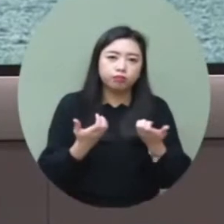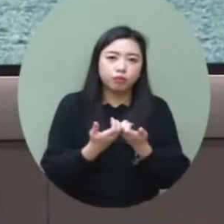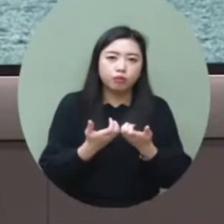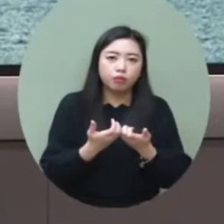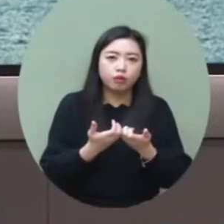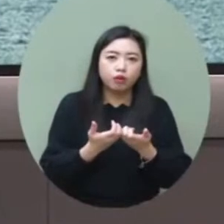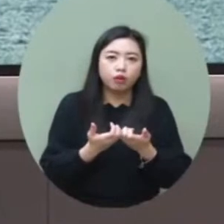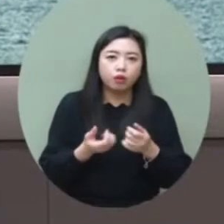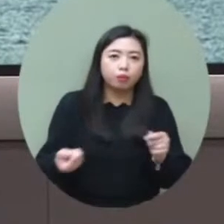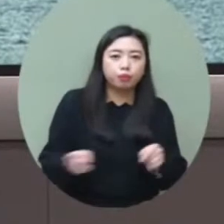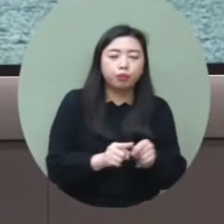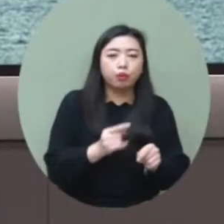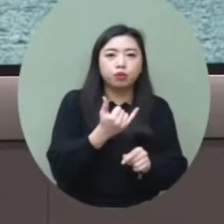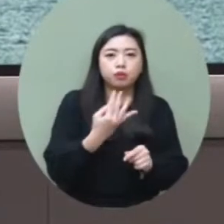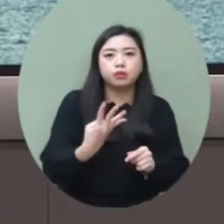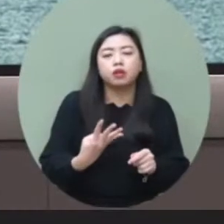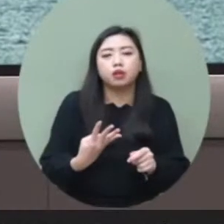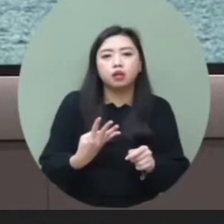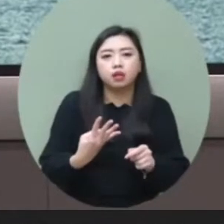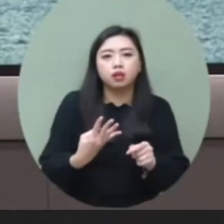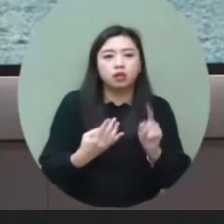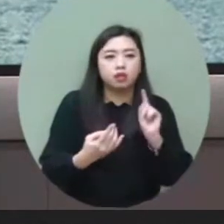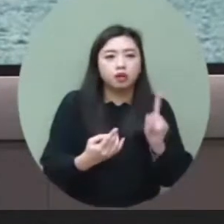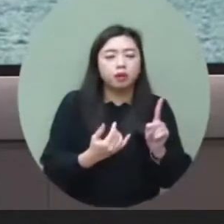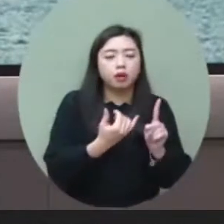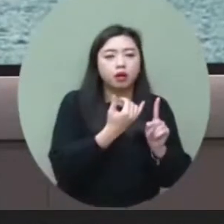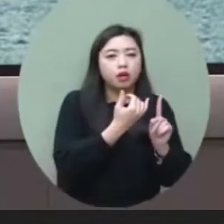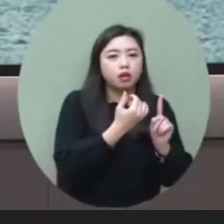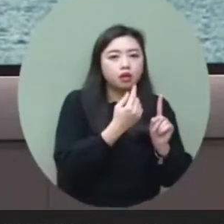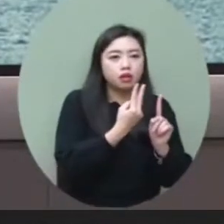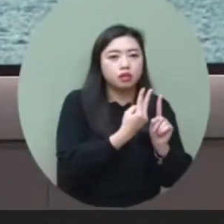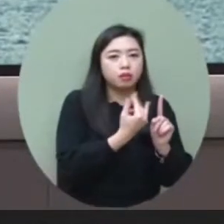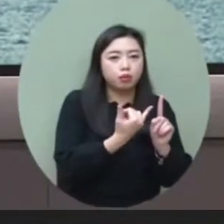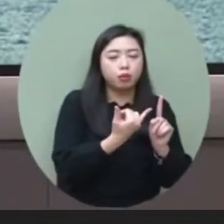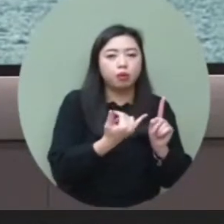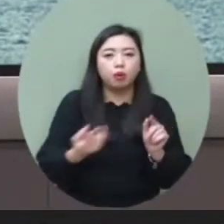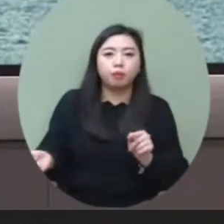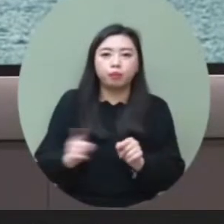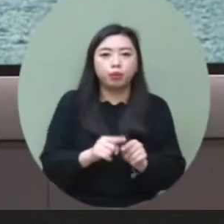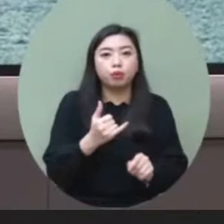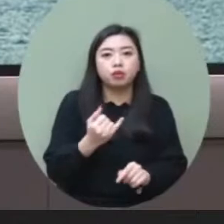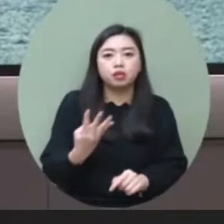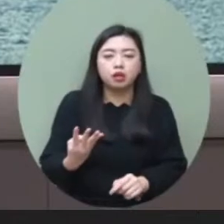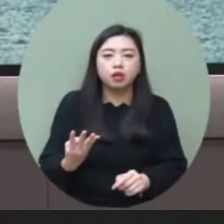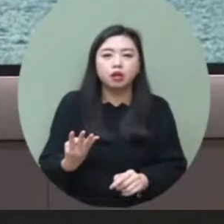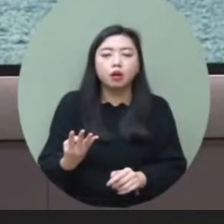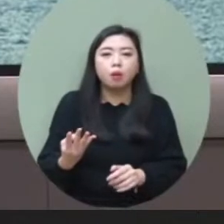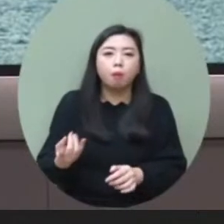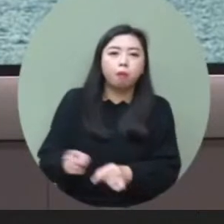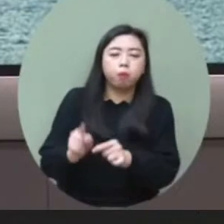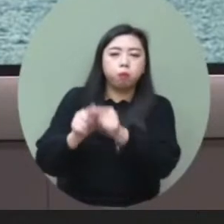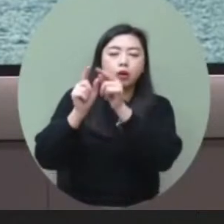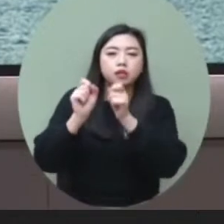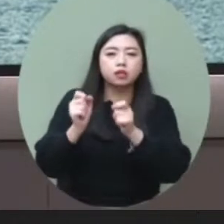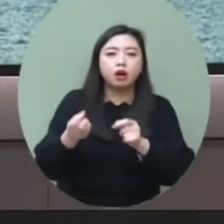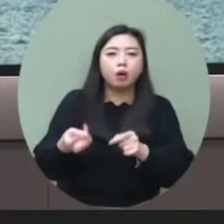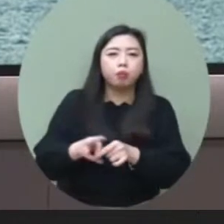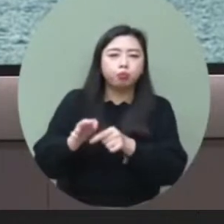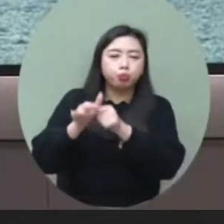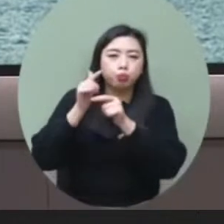8,013 reported cases. So it was about 64 times of